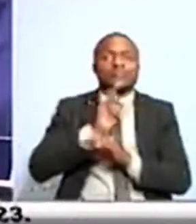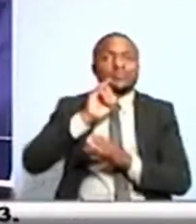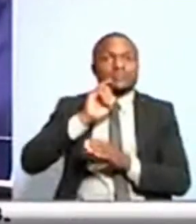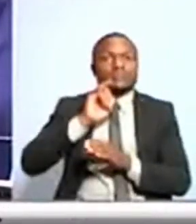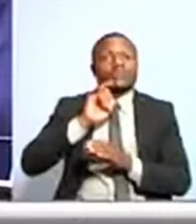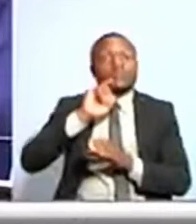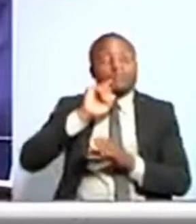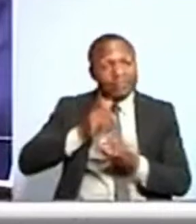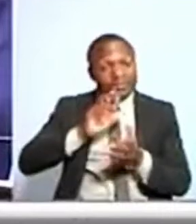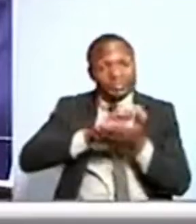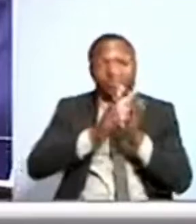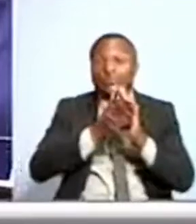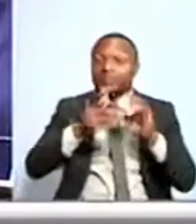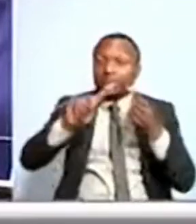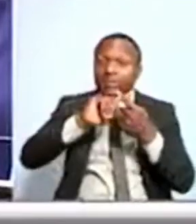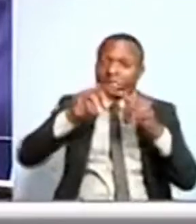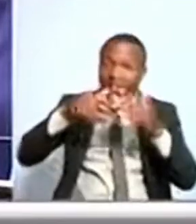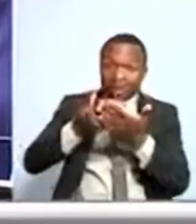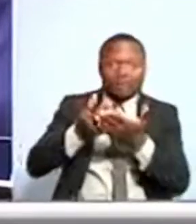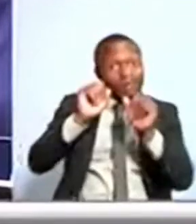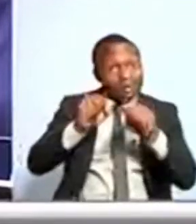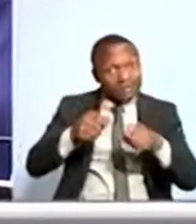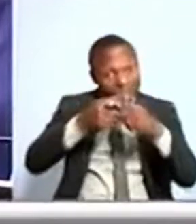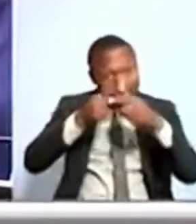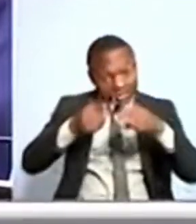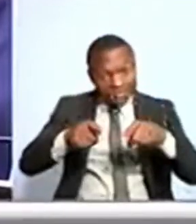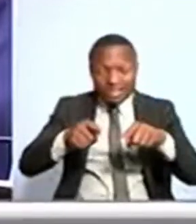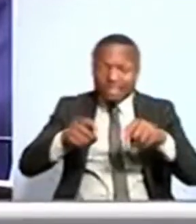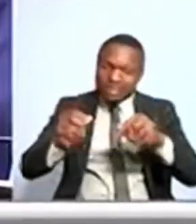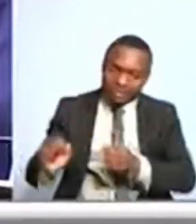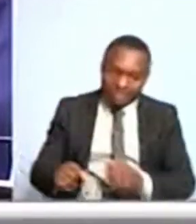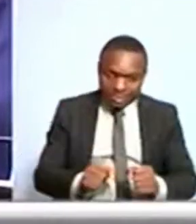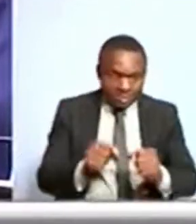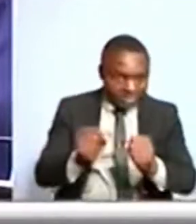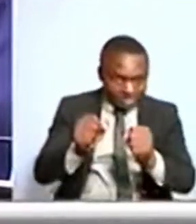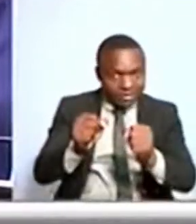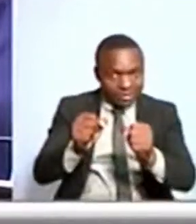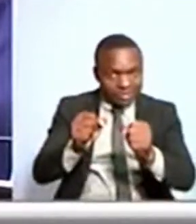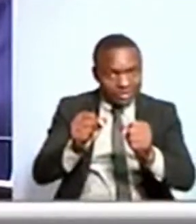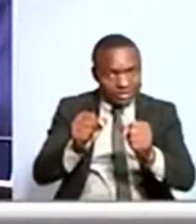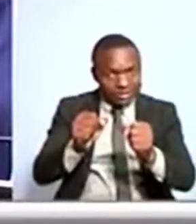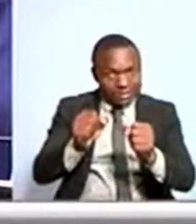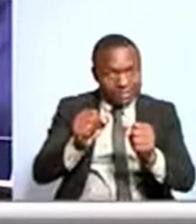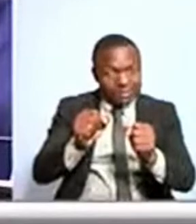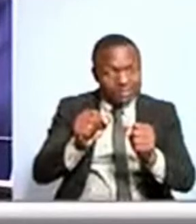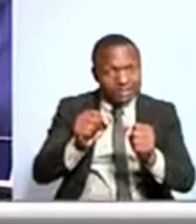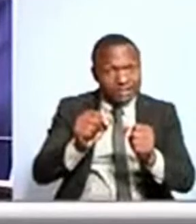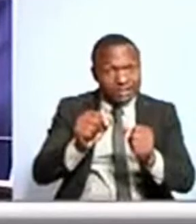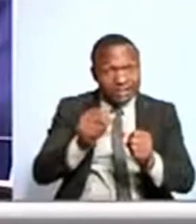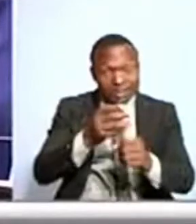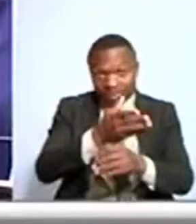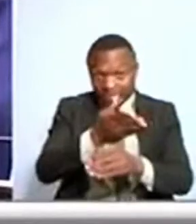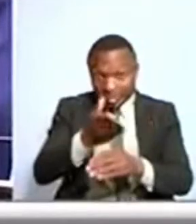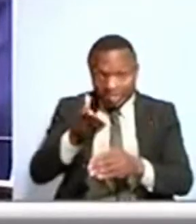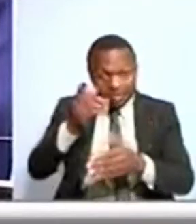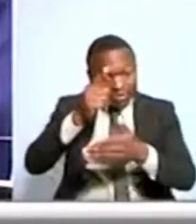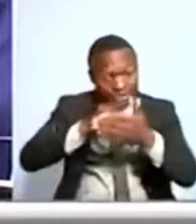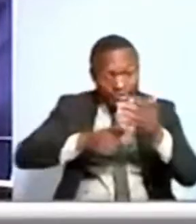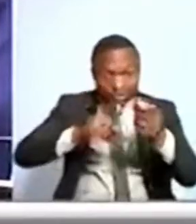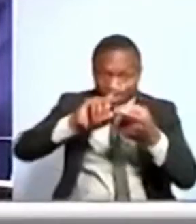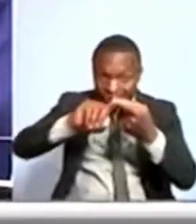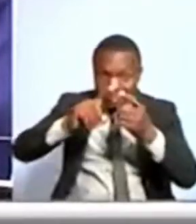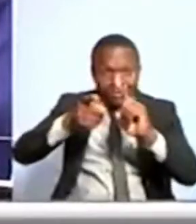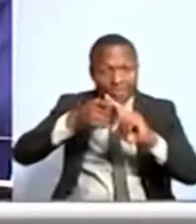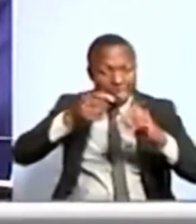positive. And how will that be done? Again, is system integration. What our colleagues in Rwanda are able